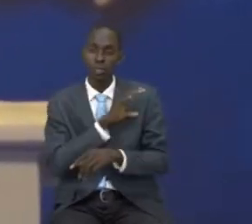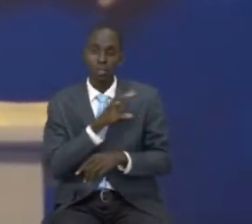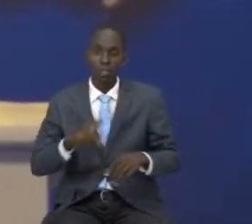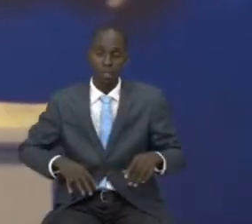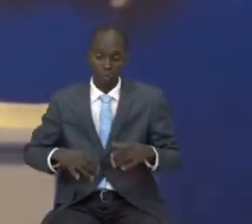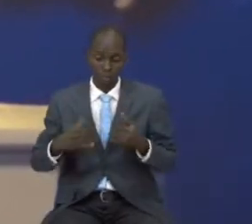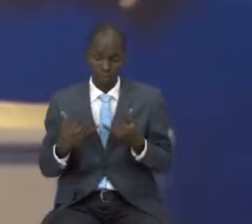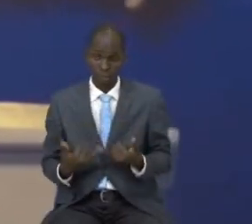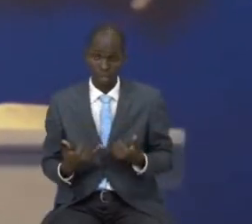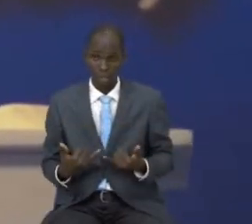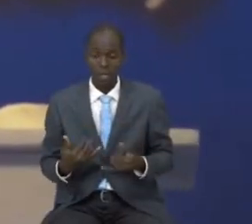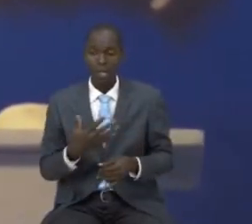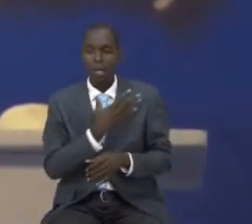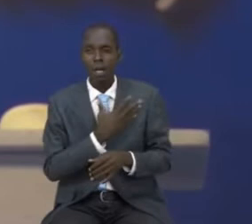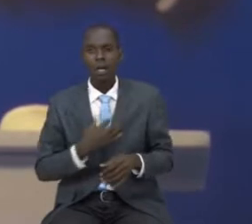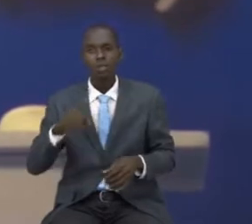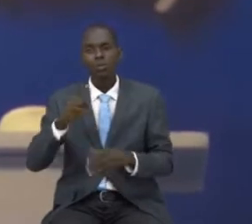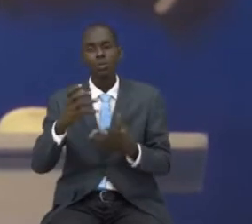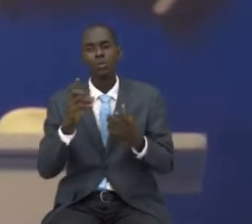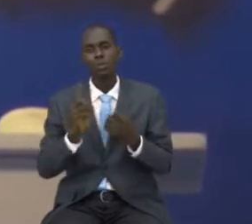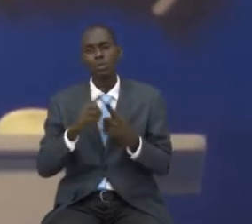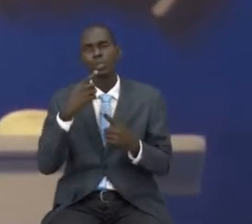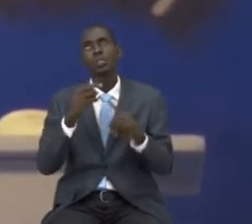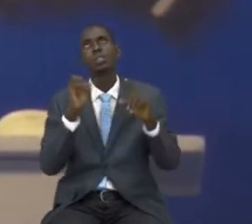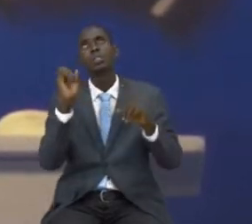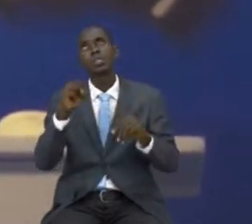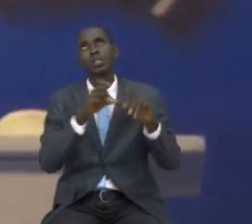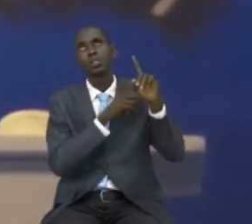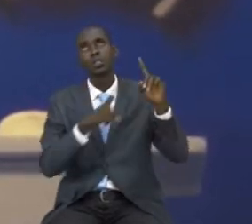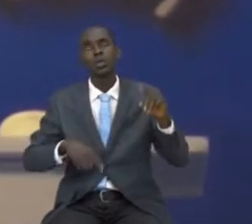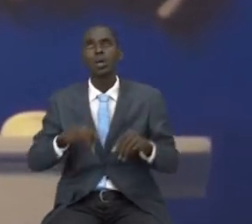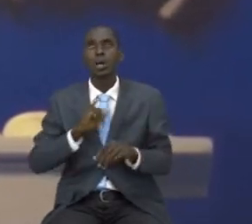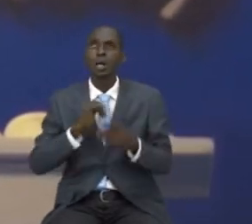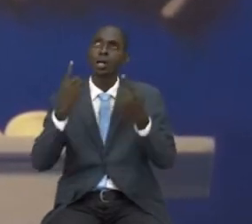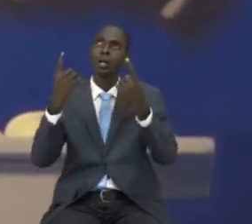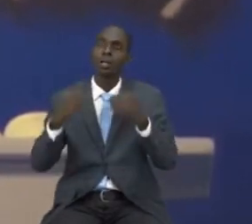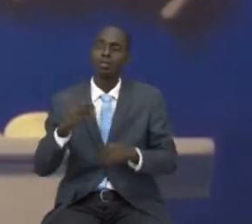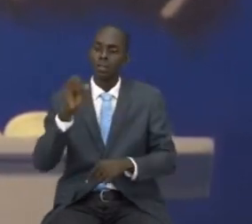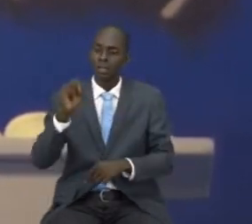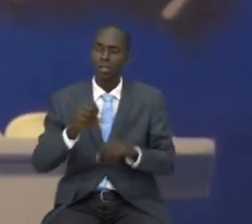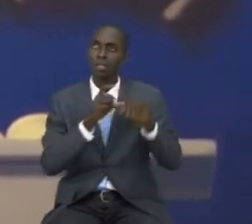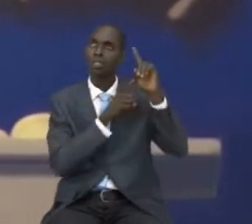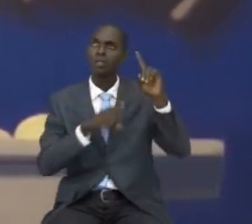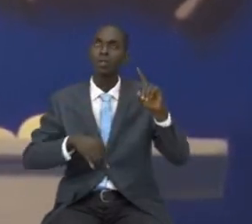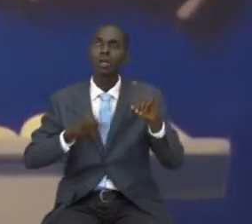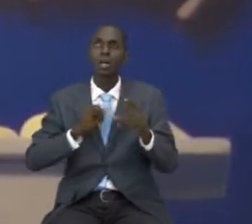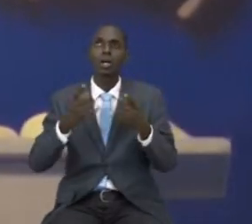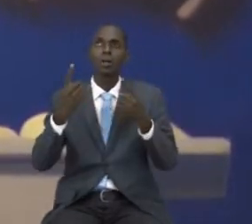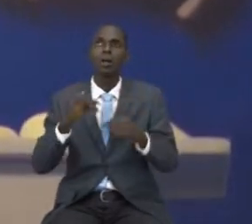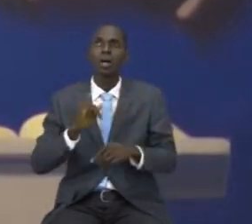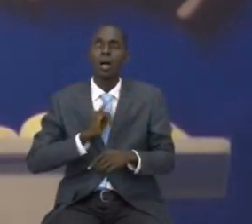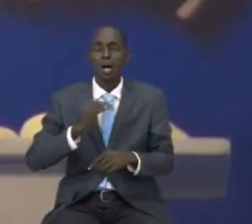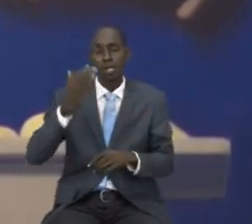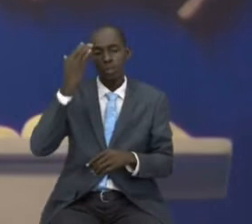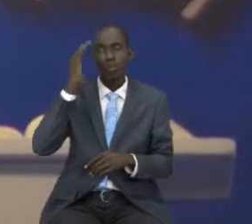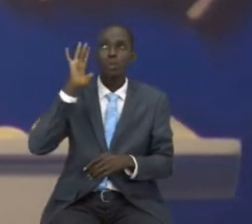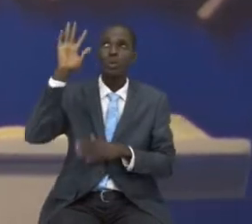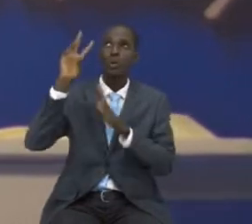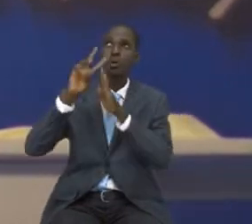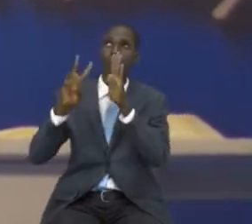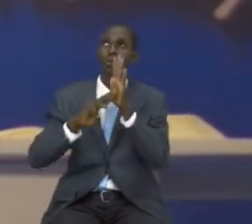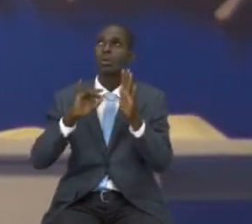right now, and you want to say, yes, Lord, I come. Yes, Lord, I come. I know your will is for me to